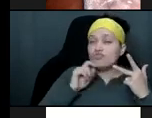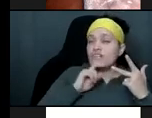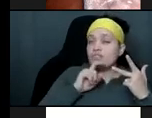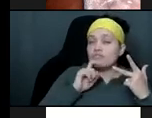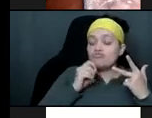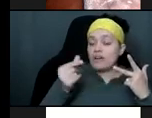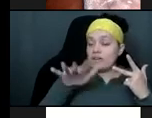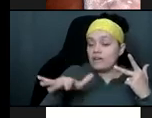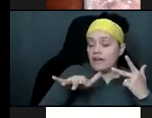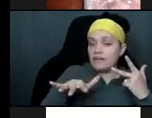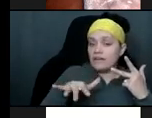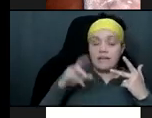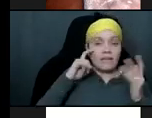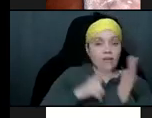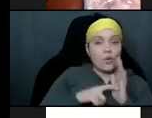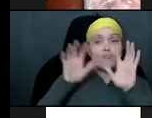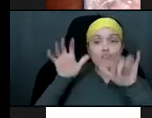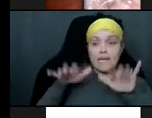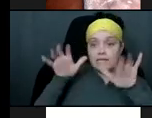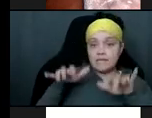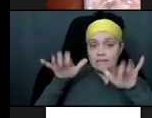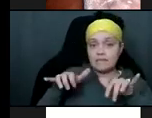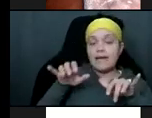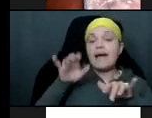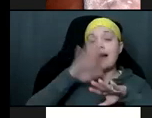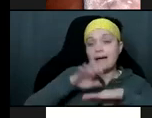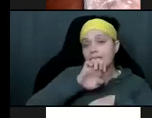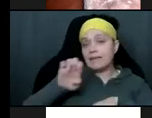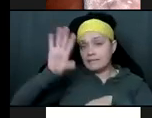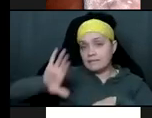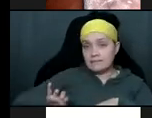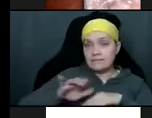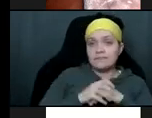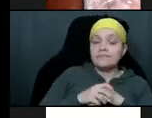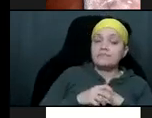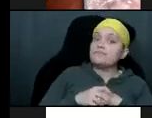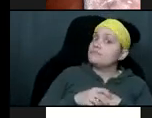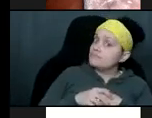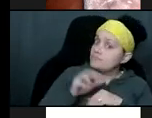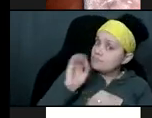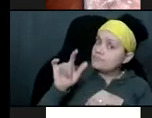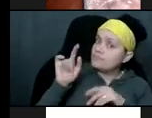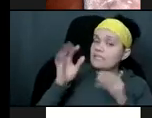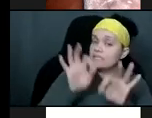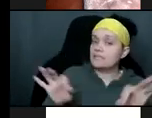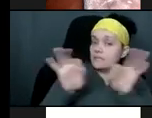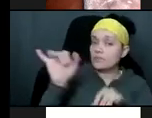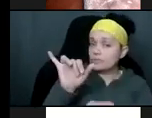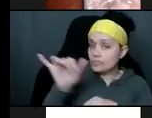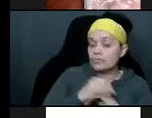he finds rainfall on the east side. Well, that's pretty important too.